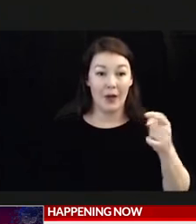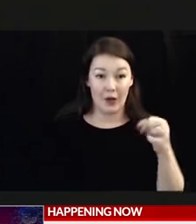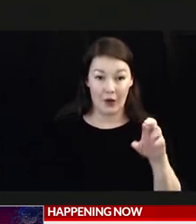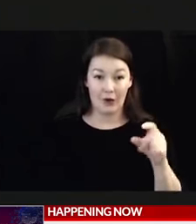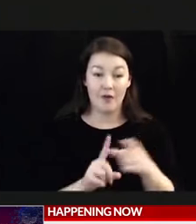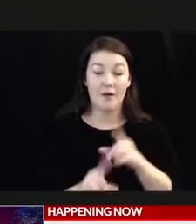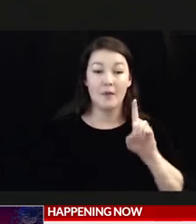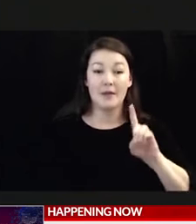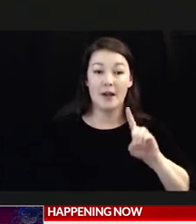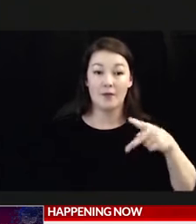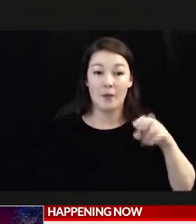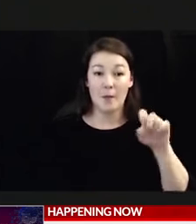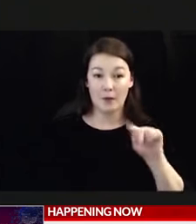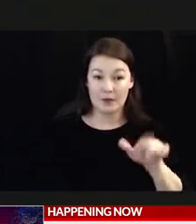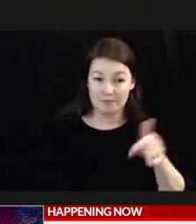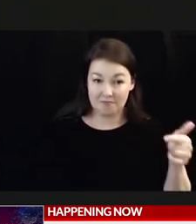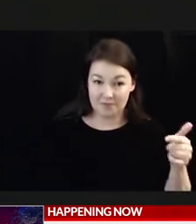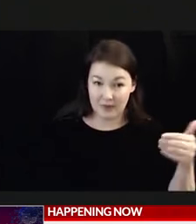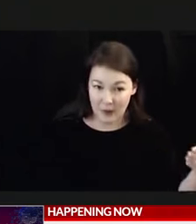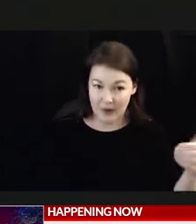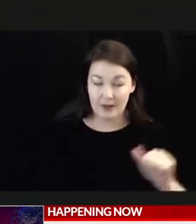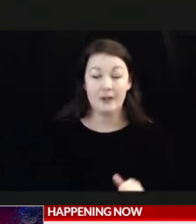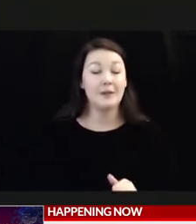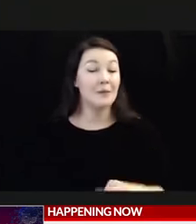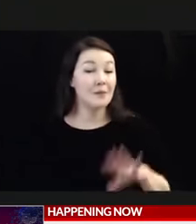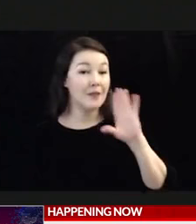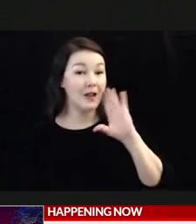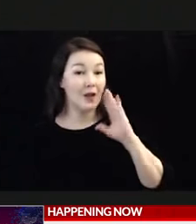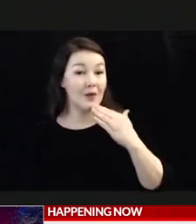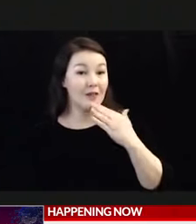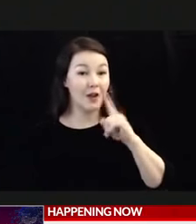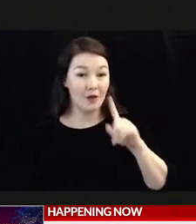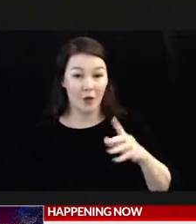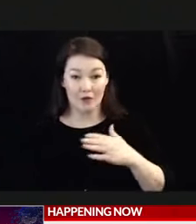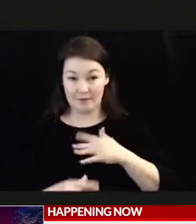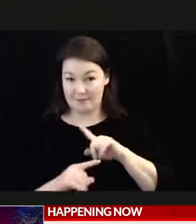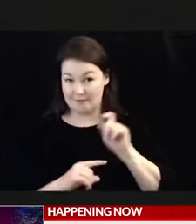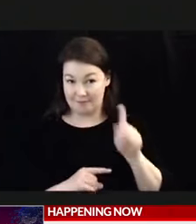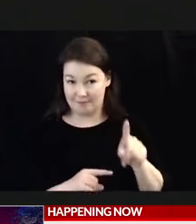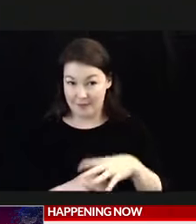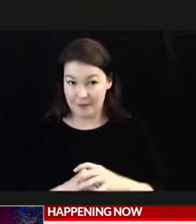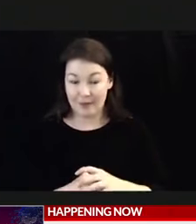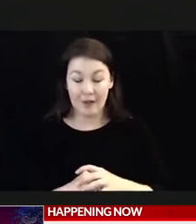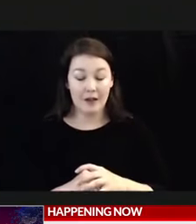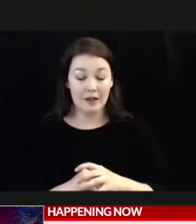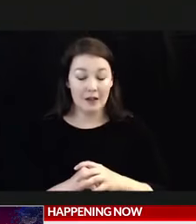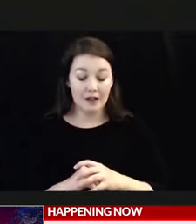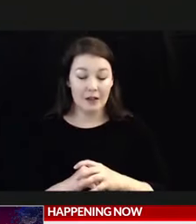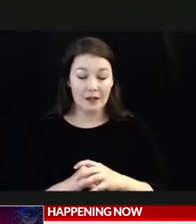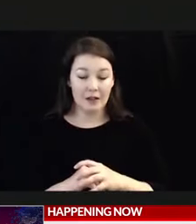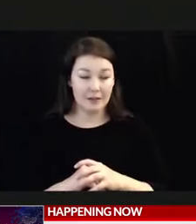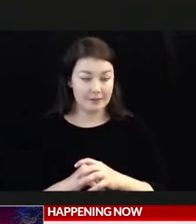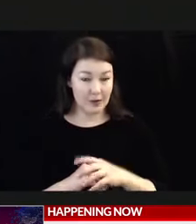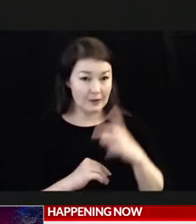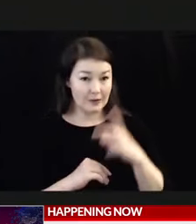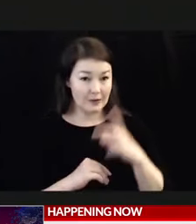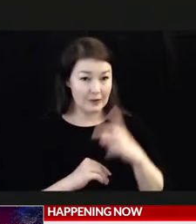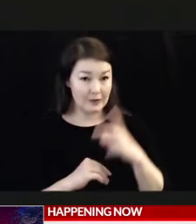ahead. Hello, thanks for taking my question. Looking at those projections of where